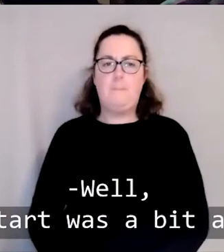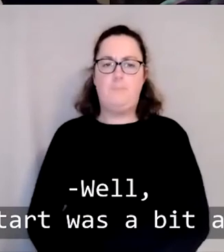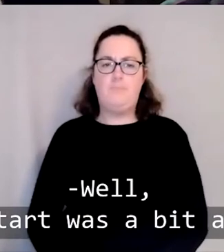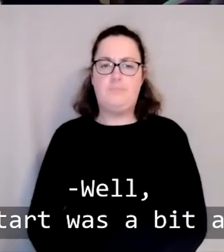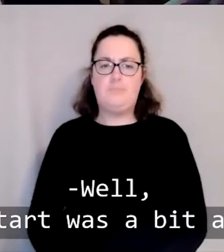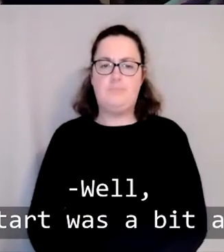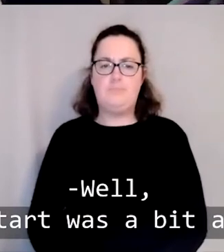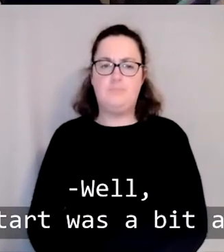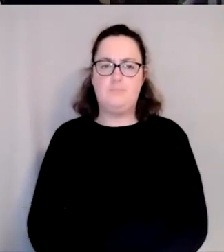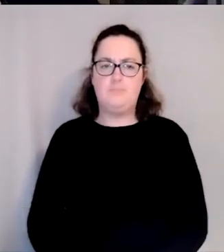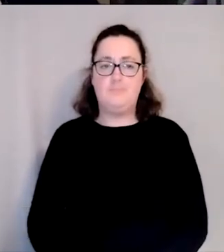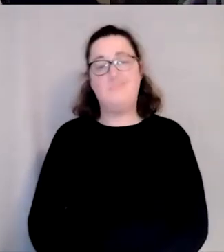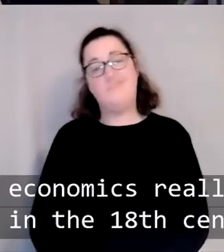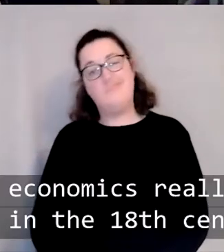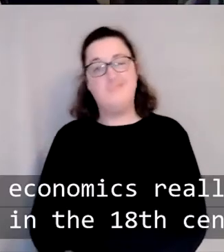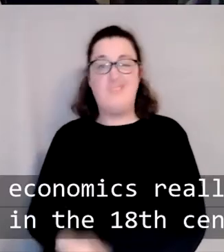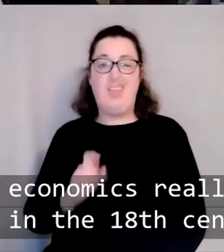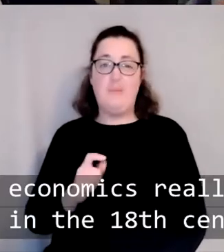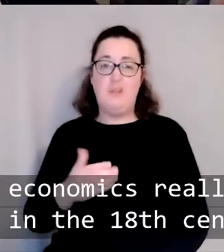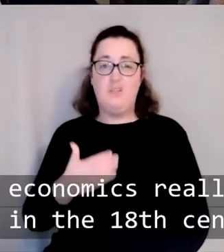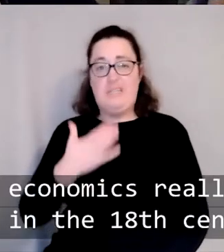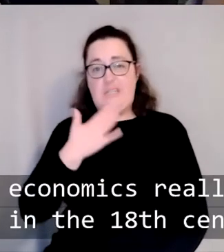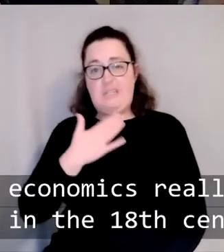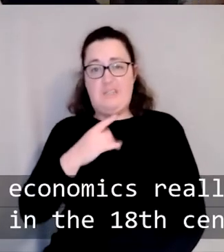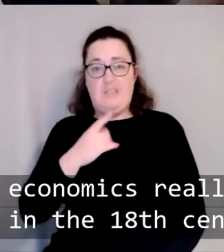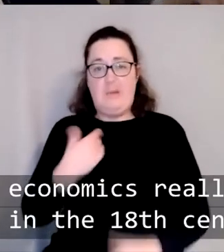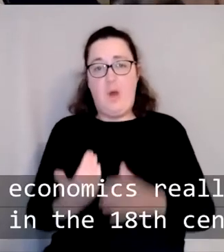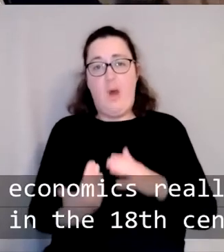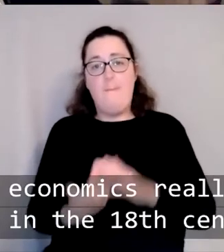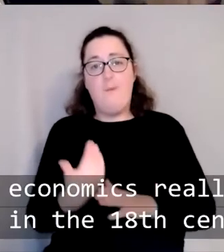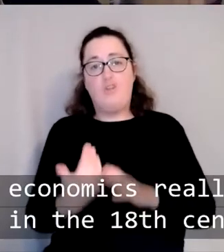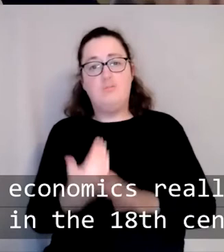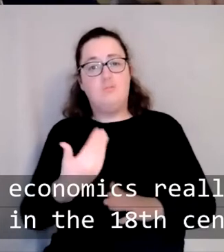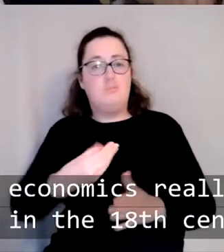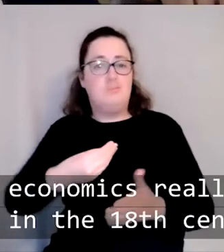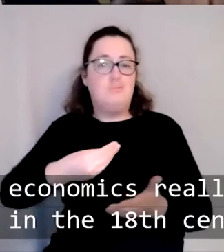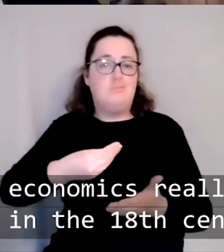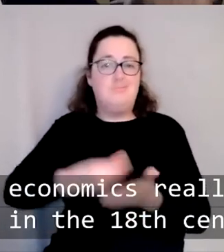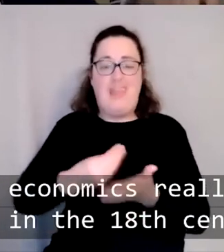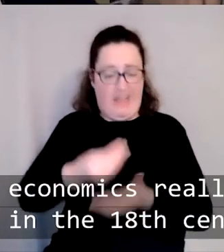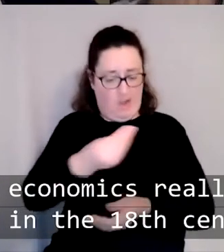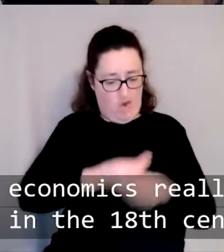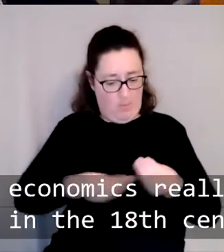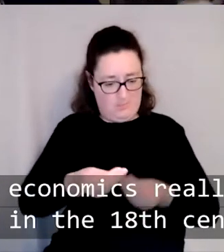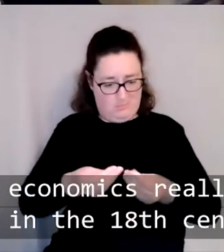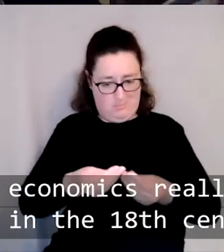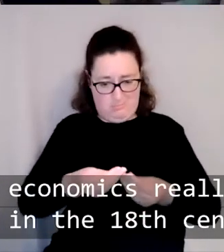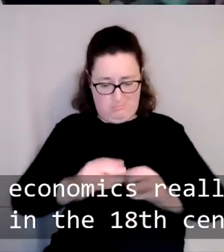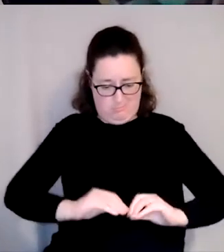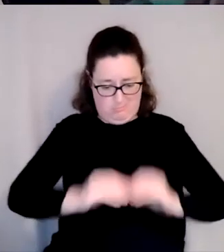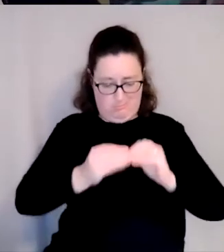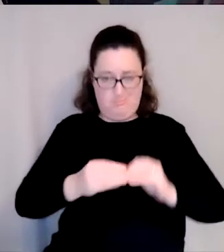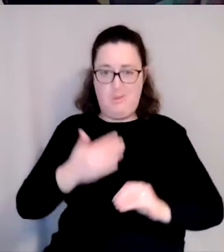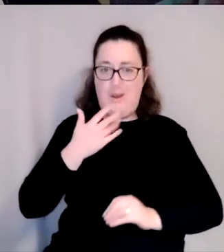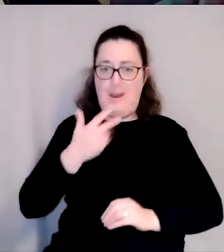start was a bit arbitrary. Modern economics really took shape in the 18th